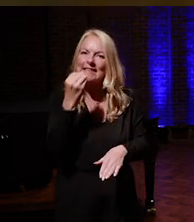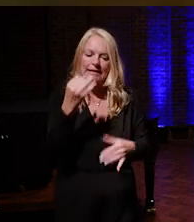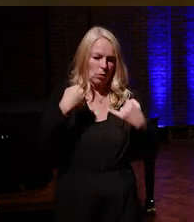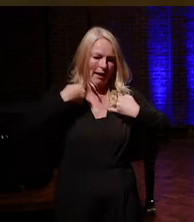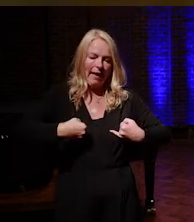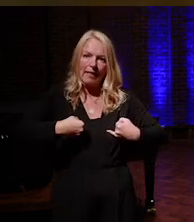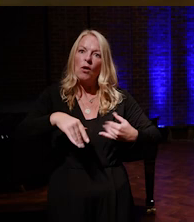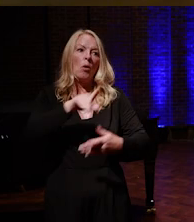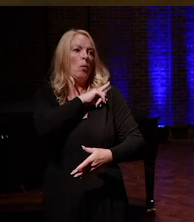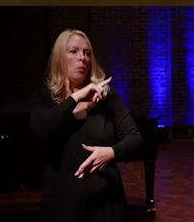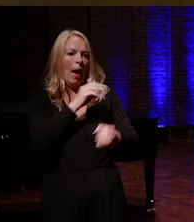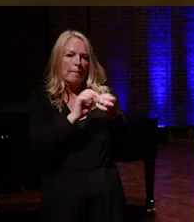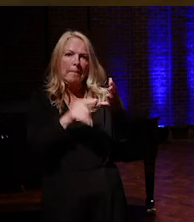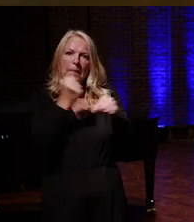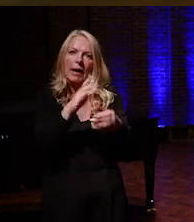or unsafe hygiene.